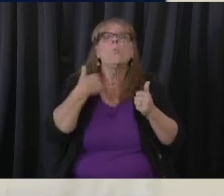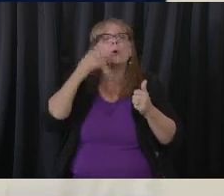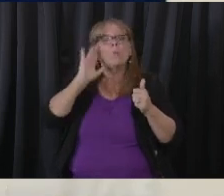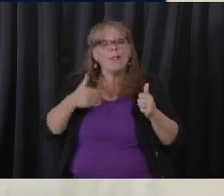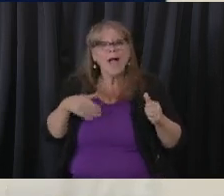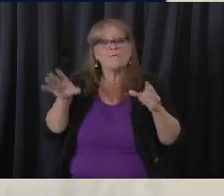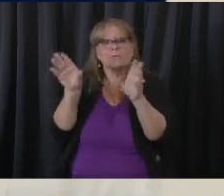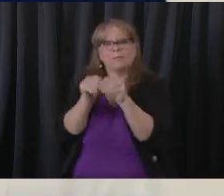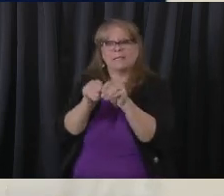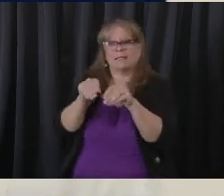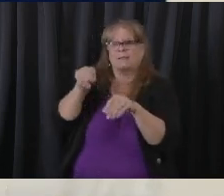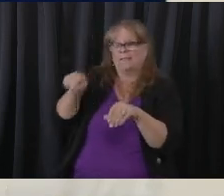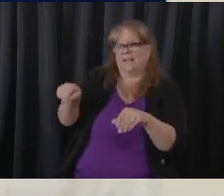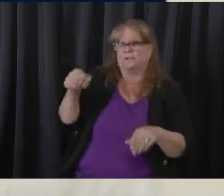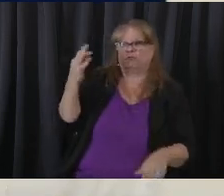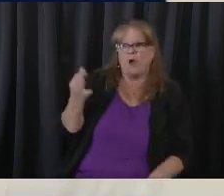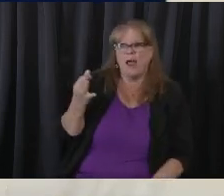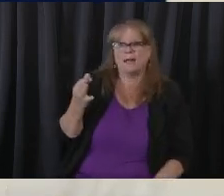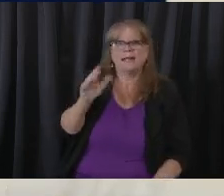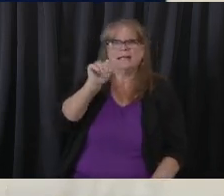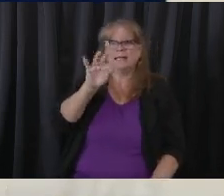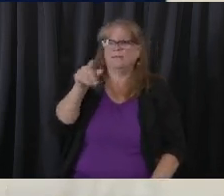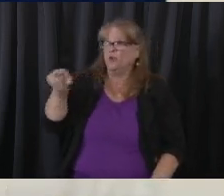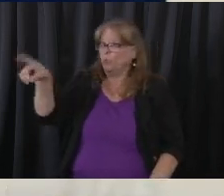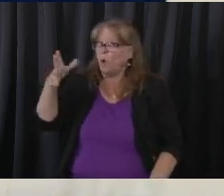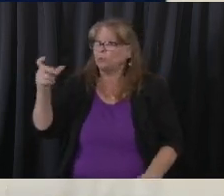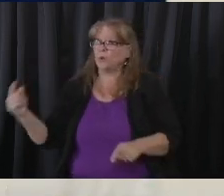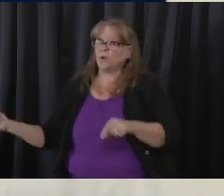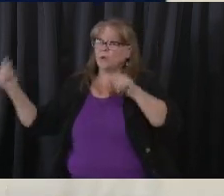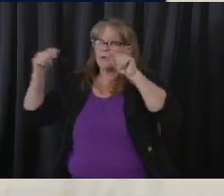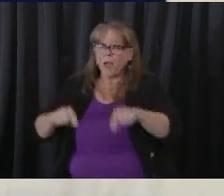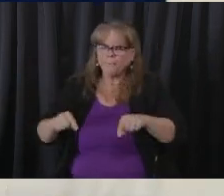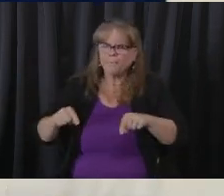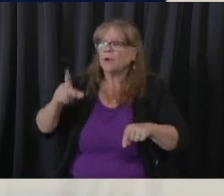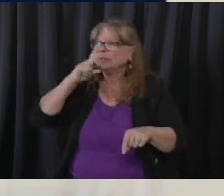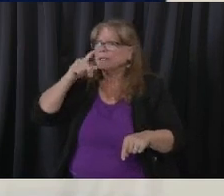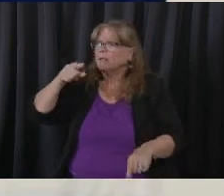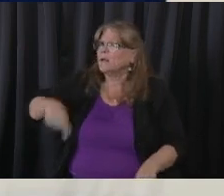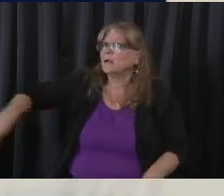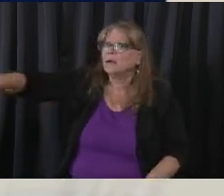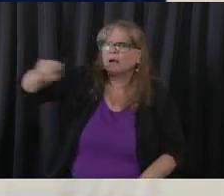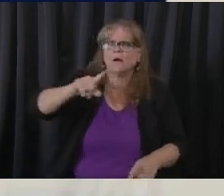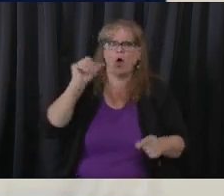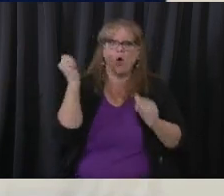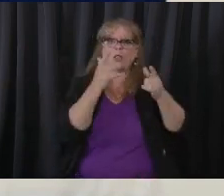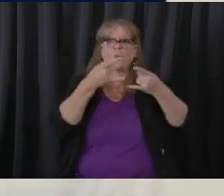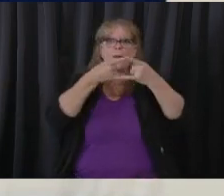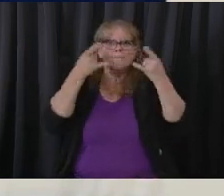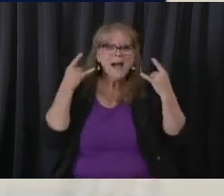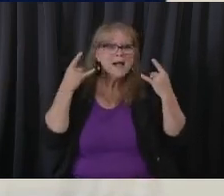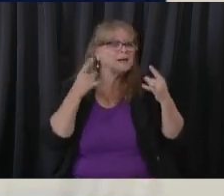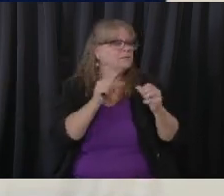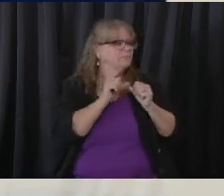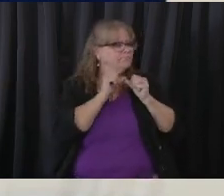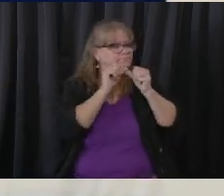wearing, the social distancing. We will continue that. We also enjoy being able to make these available virtually using